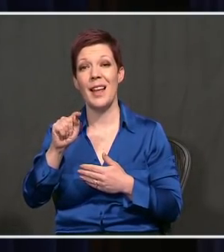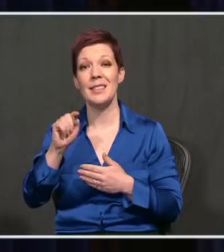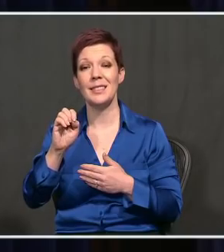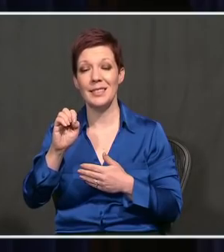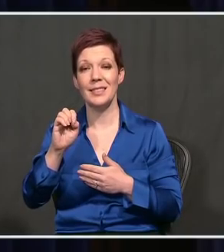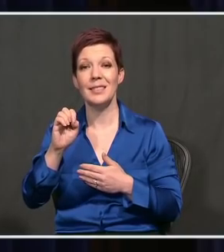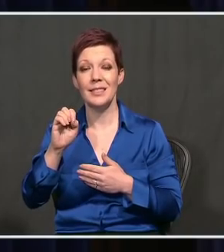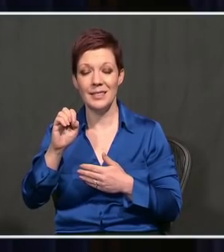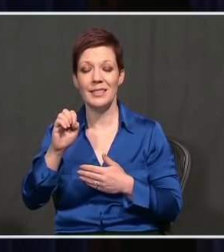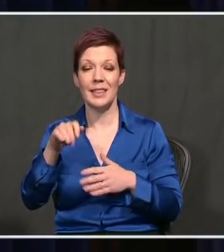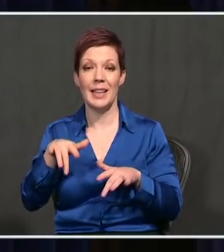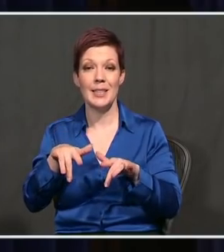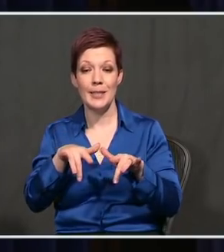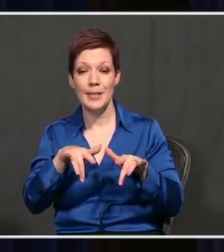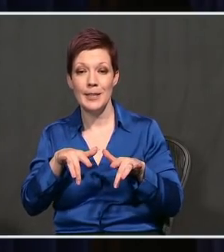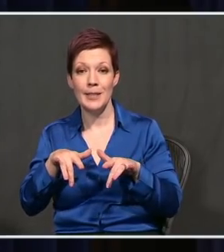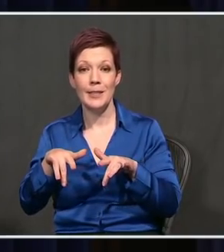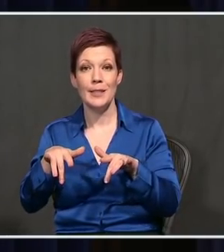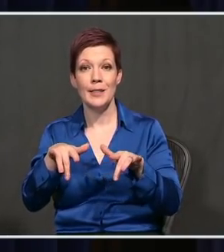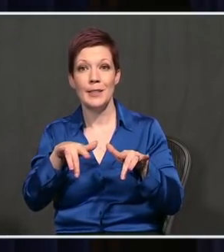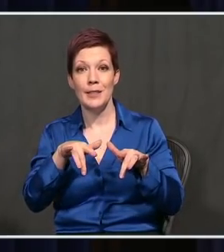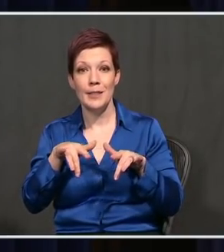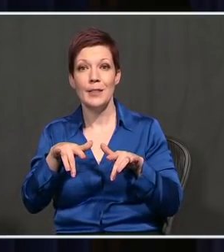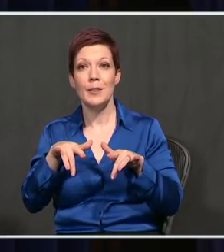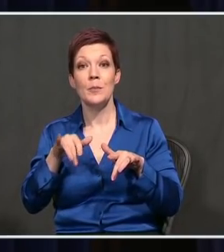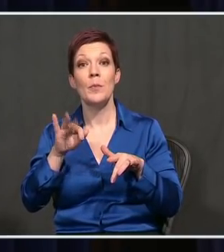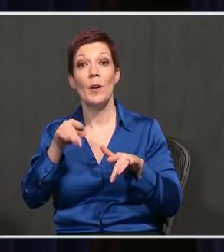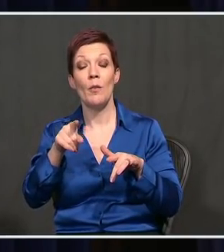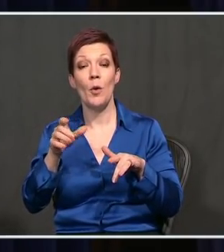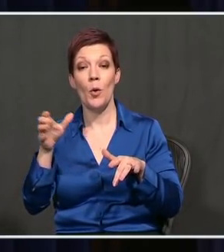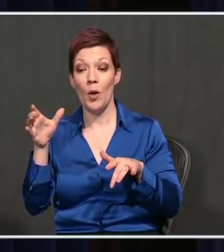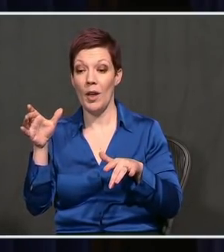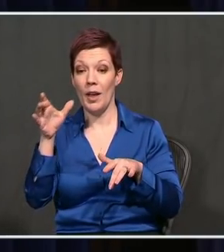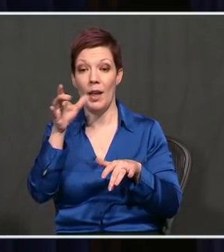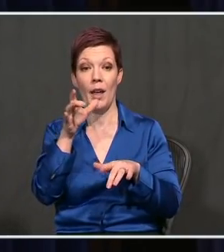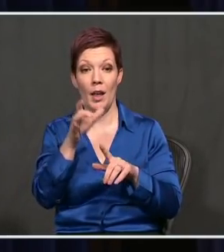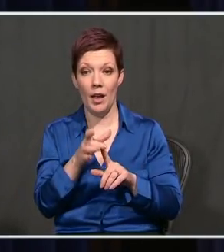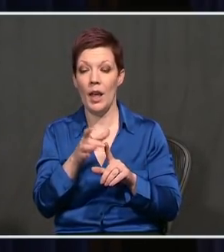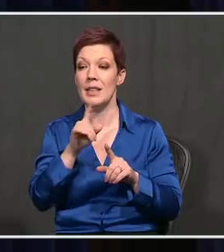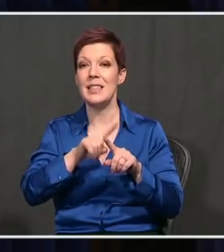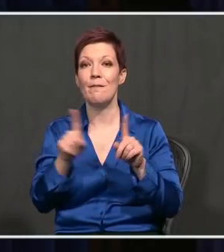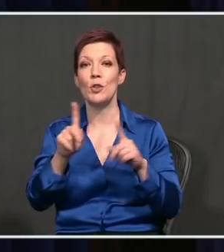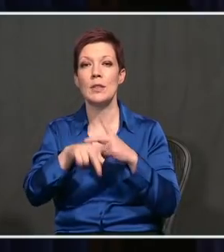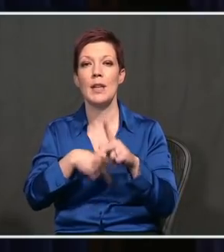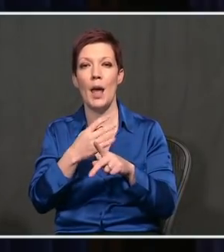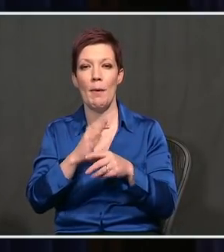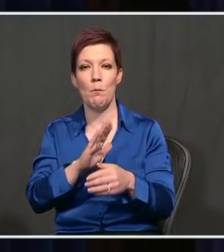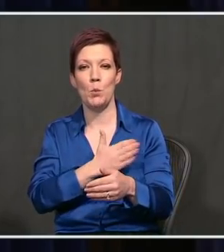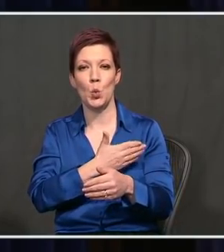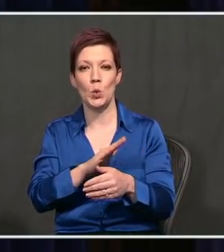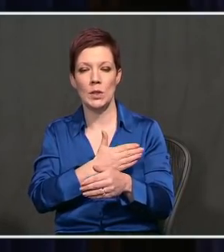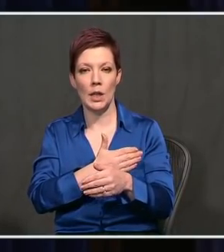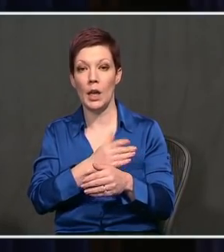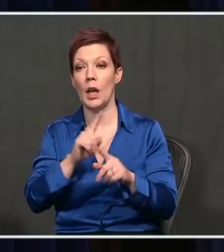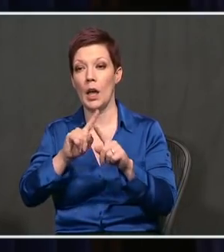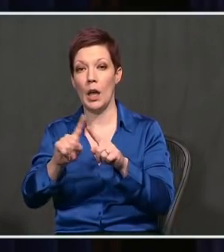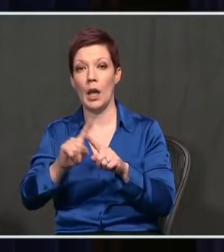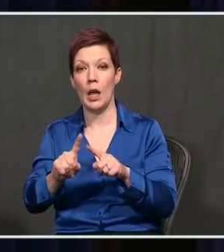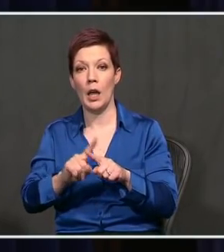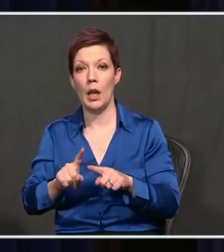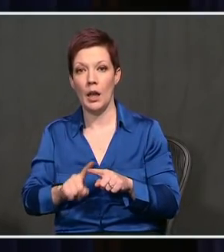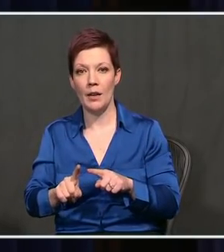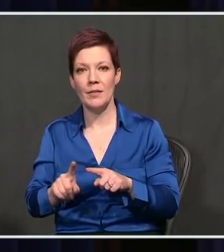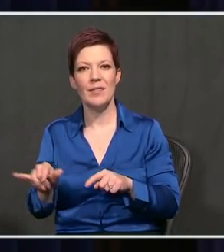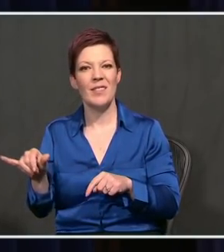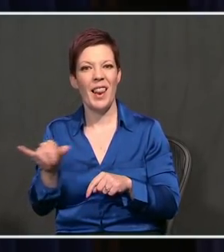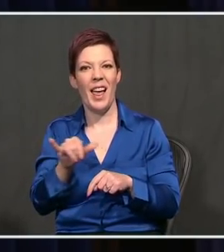music tape, or a rock and roll if you put a rock and roll tape. 99% of the cassette player is,